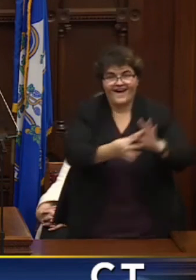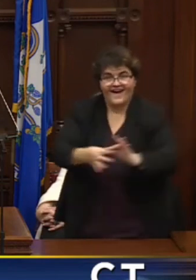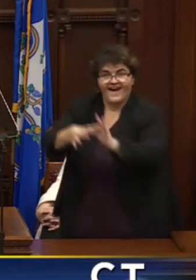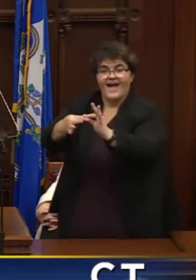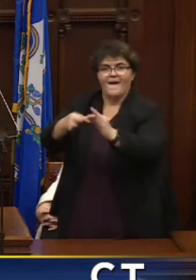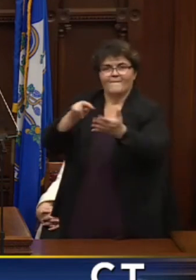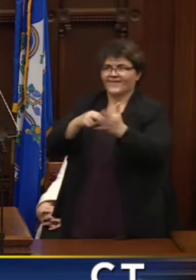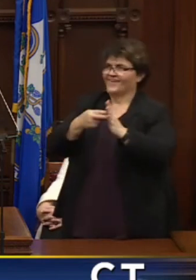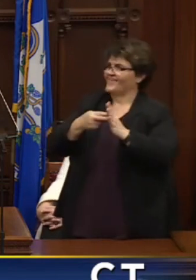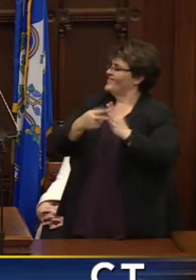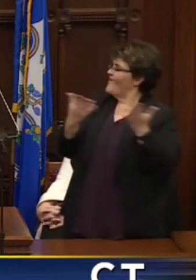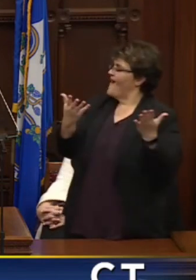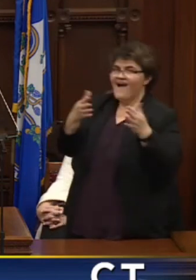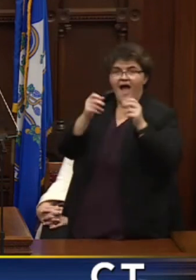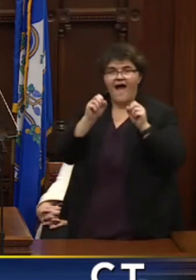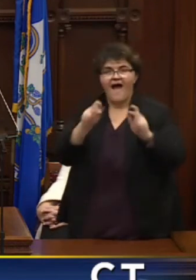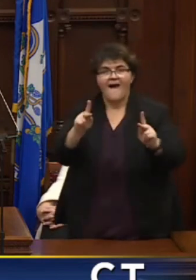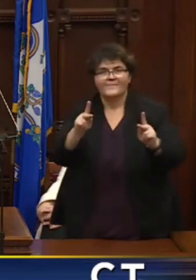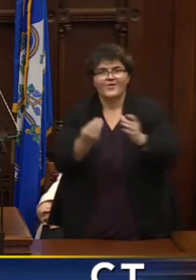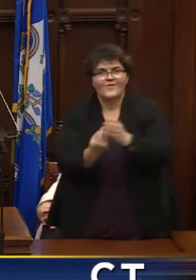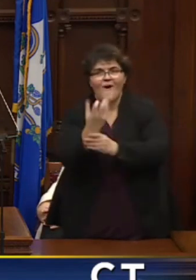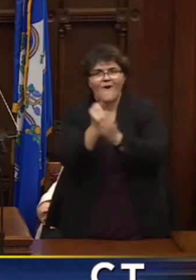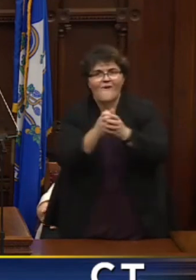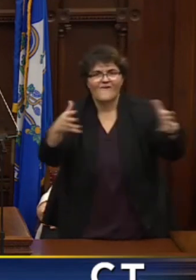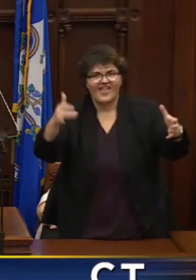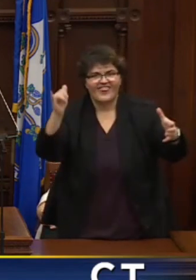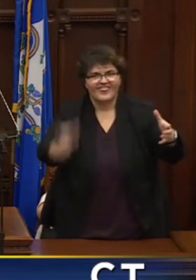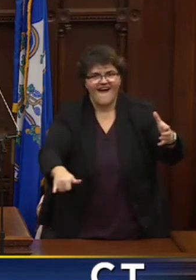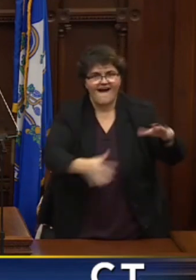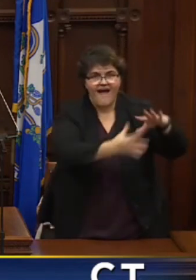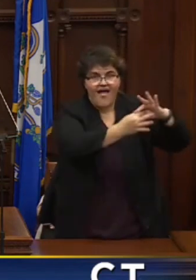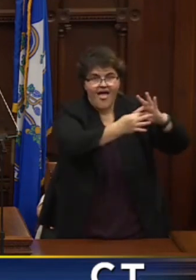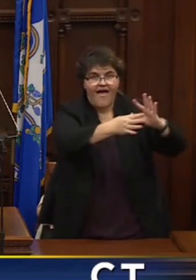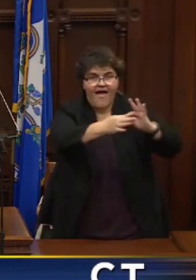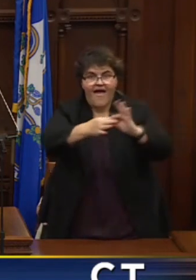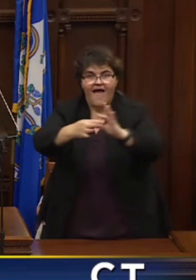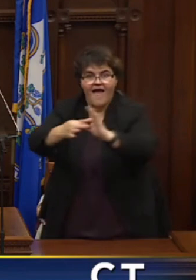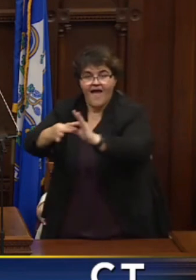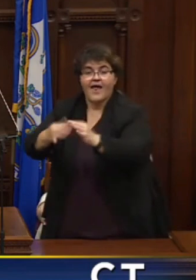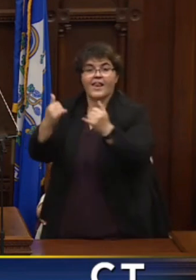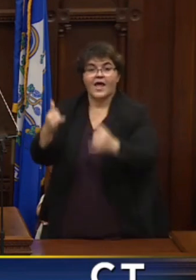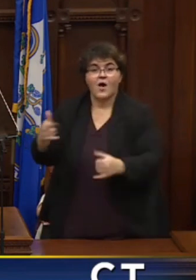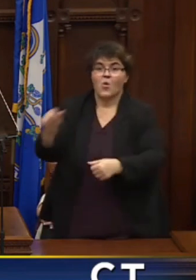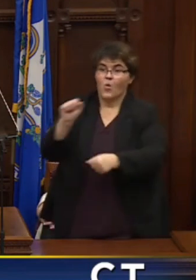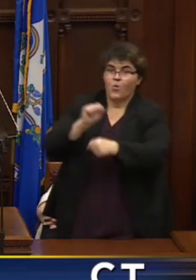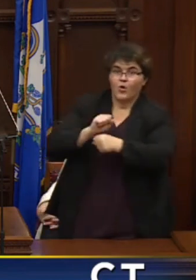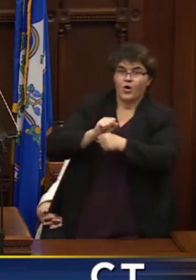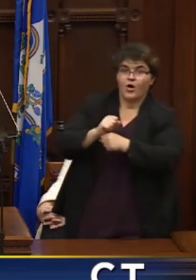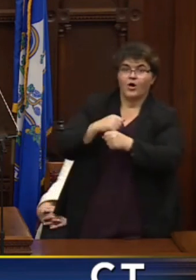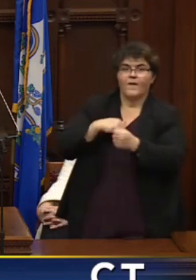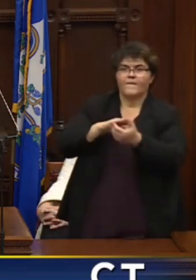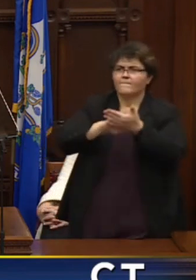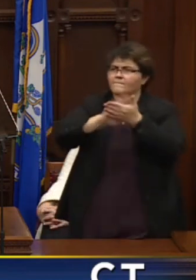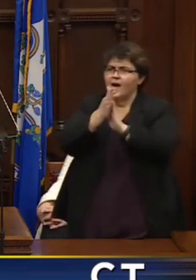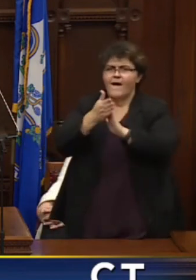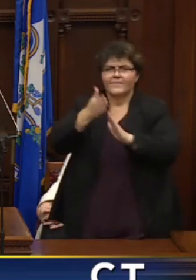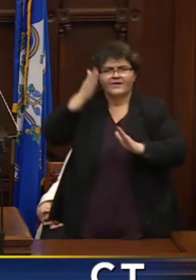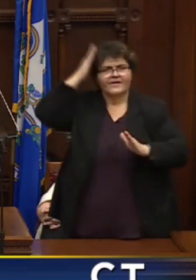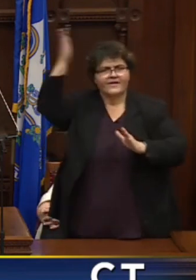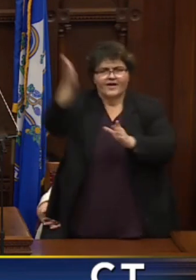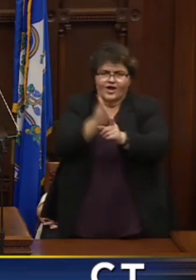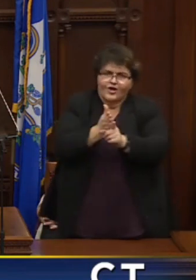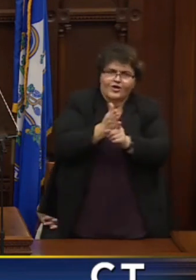And that new job is the start of a career, and that career may give you the experience and the confidence to start your own